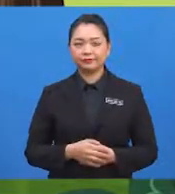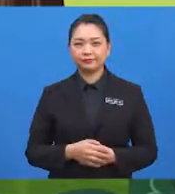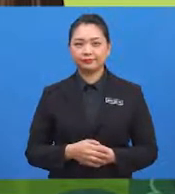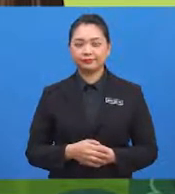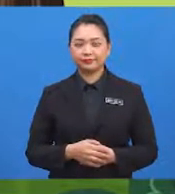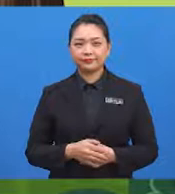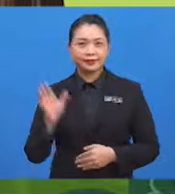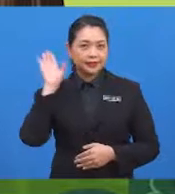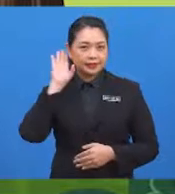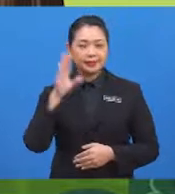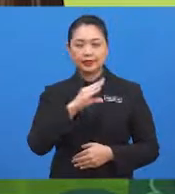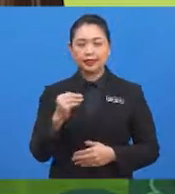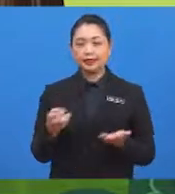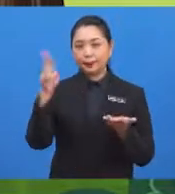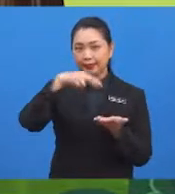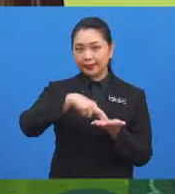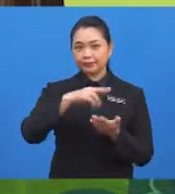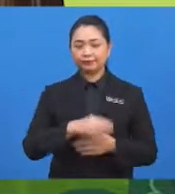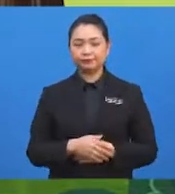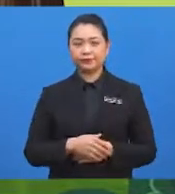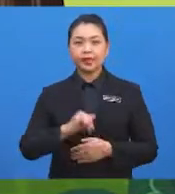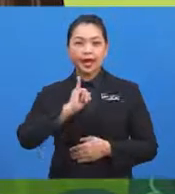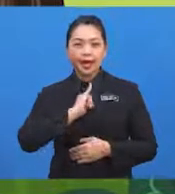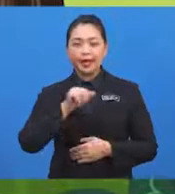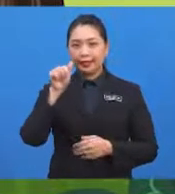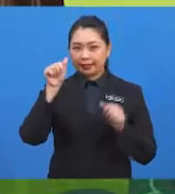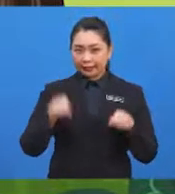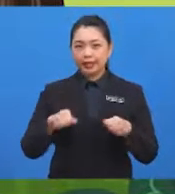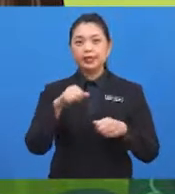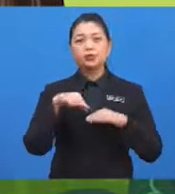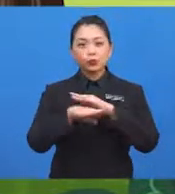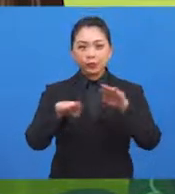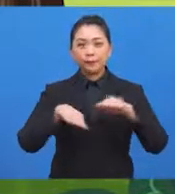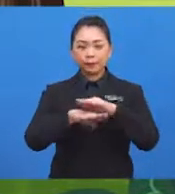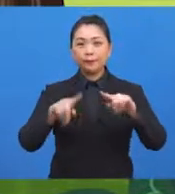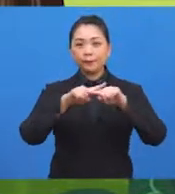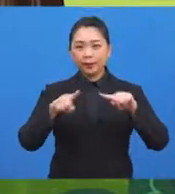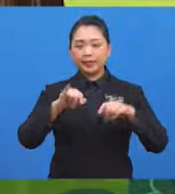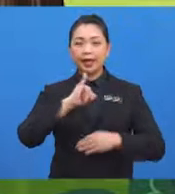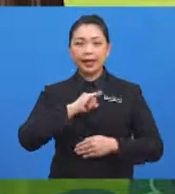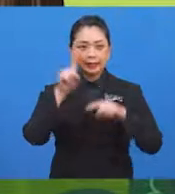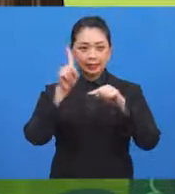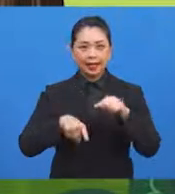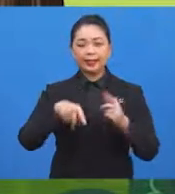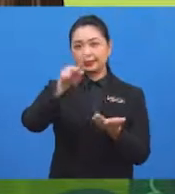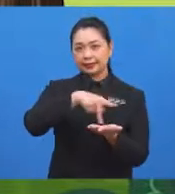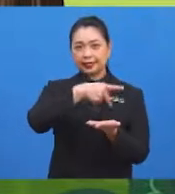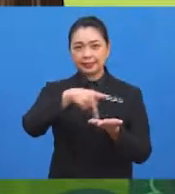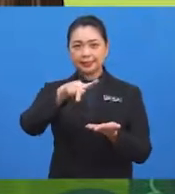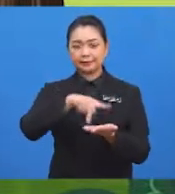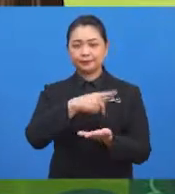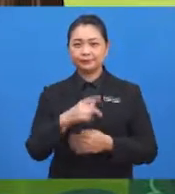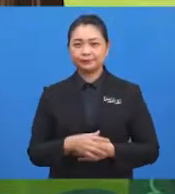Okay, so listen and repeat. I can swim, but I can't